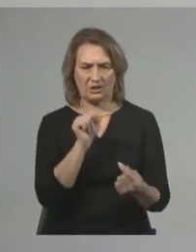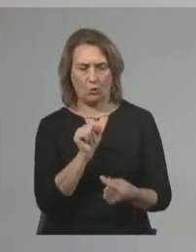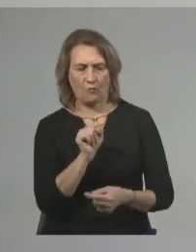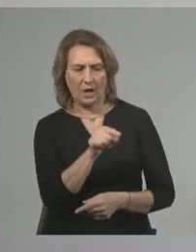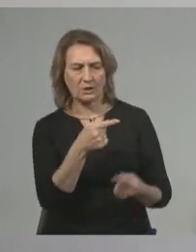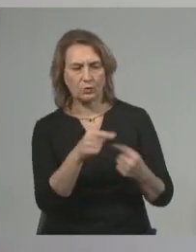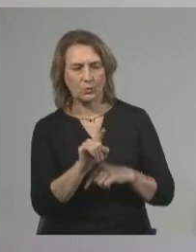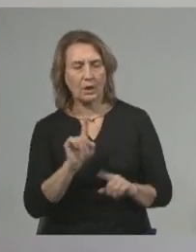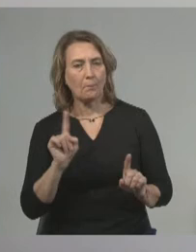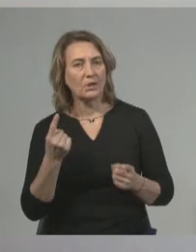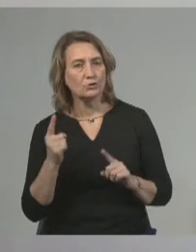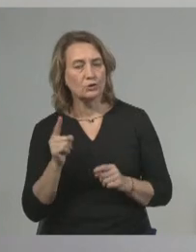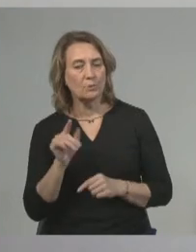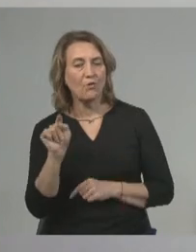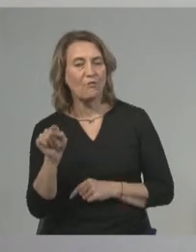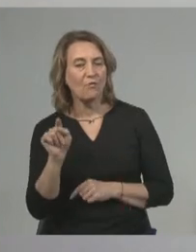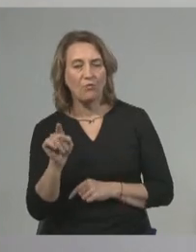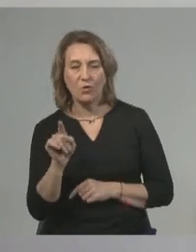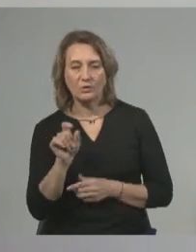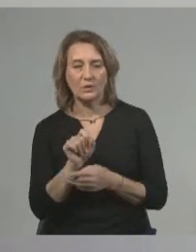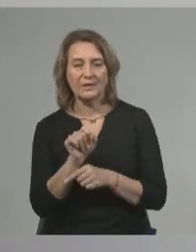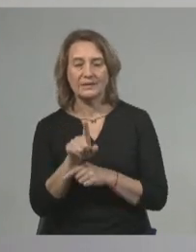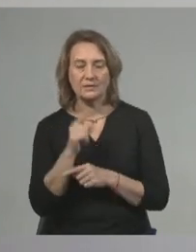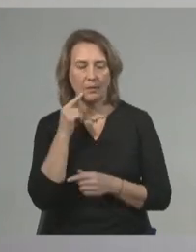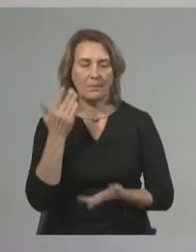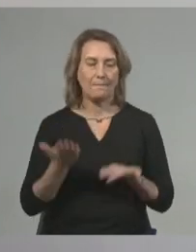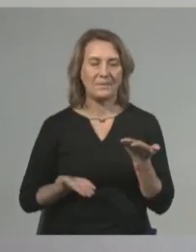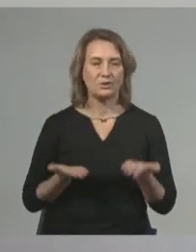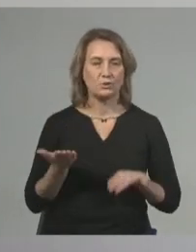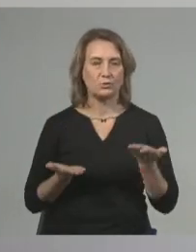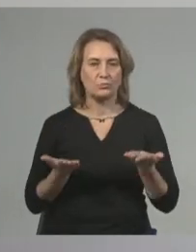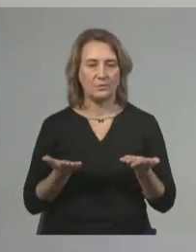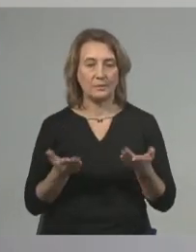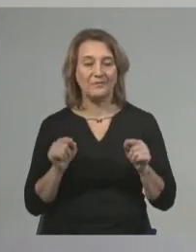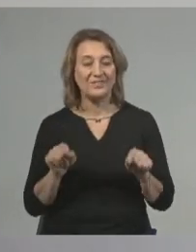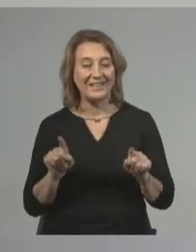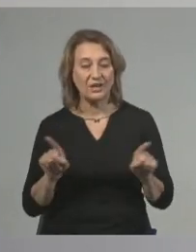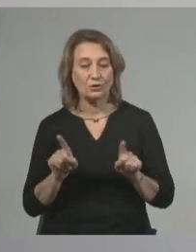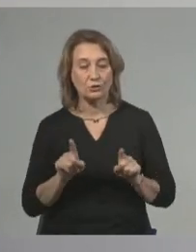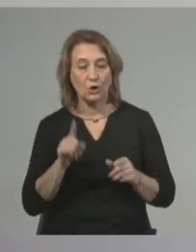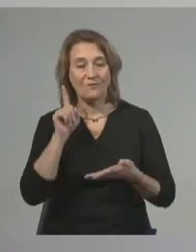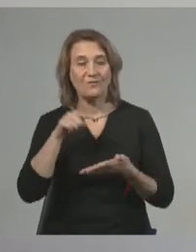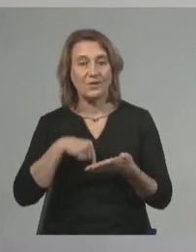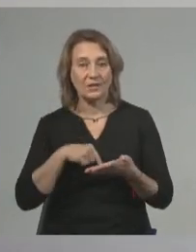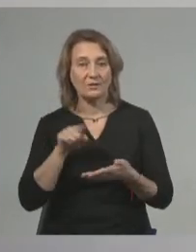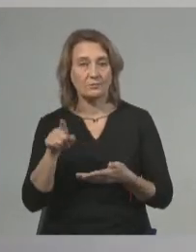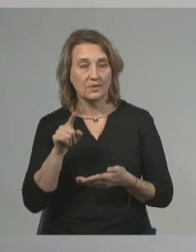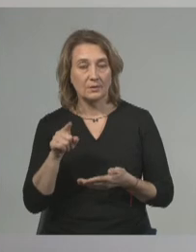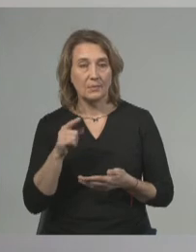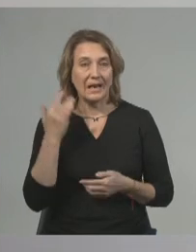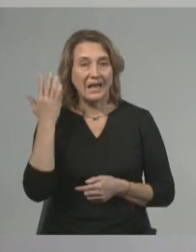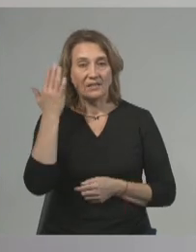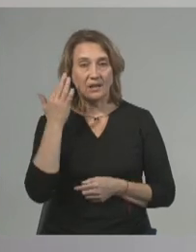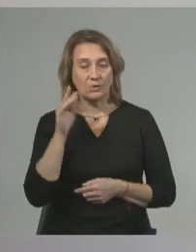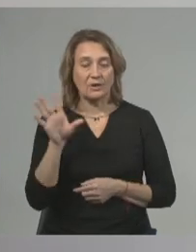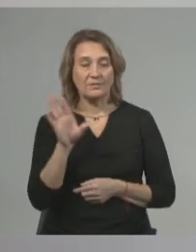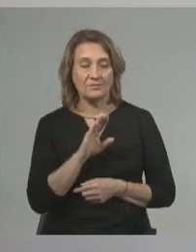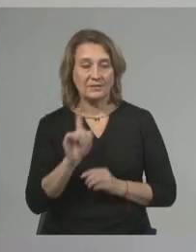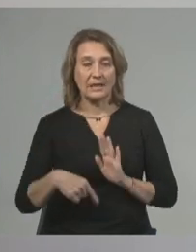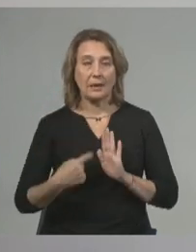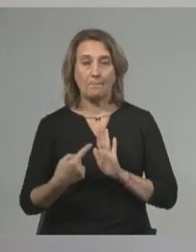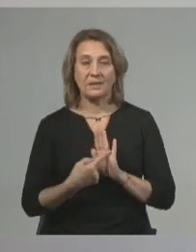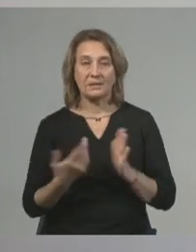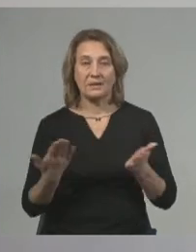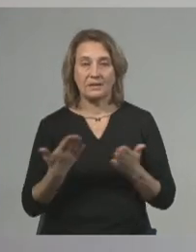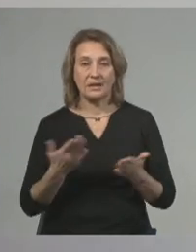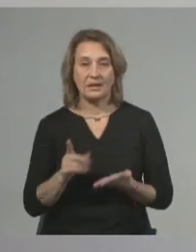ideologically believe in i think those are some of the deeper questions that go beyond the technology that need to be asked having said that there are a